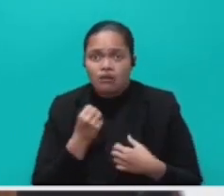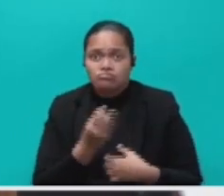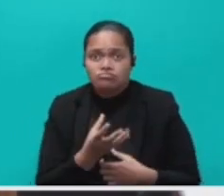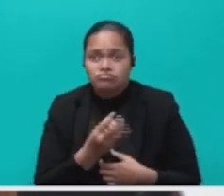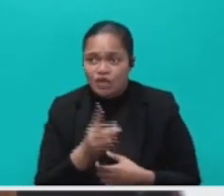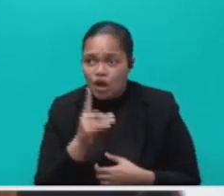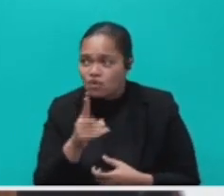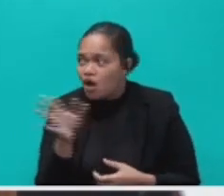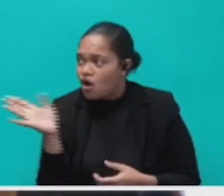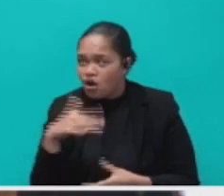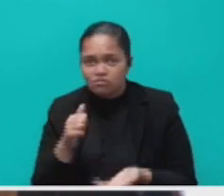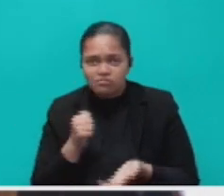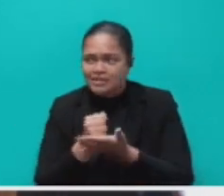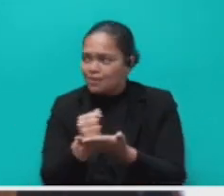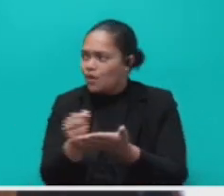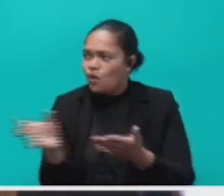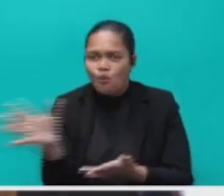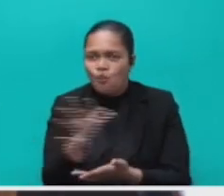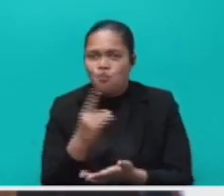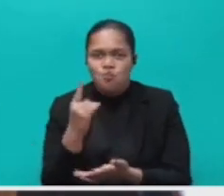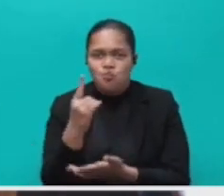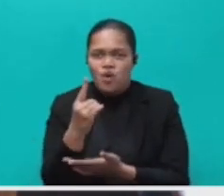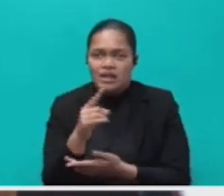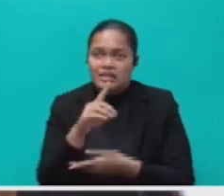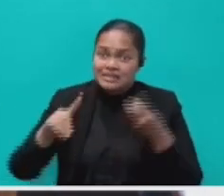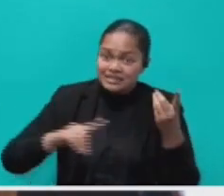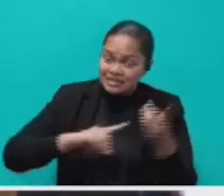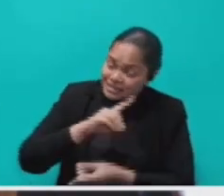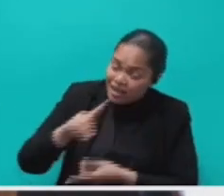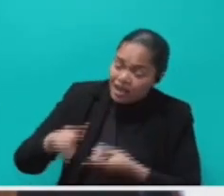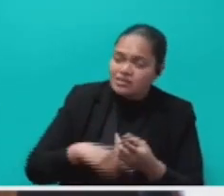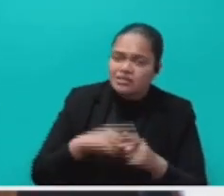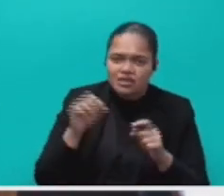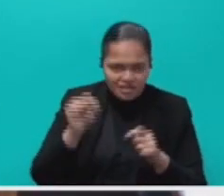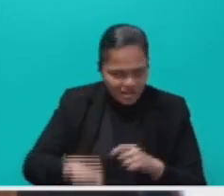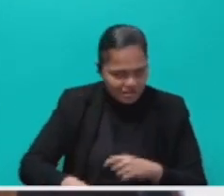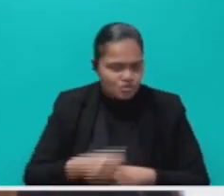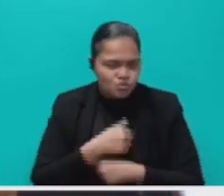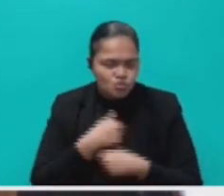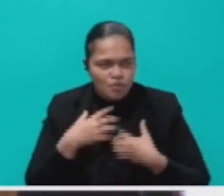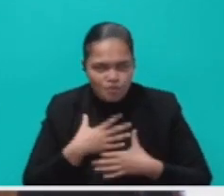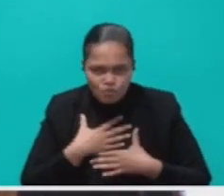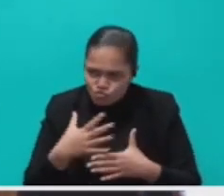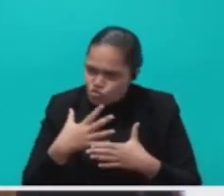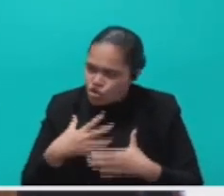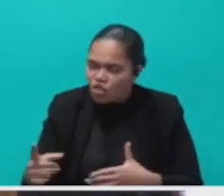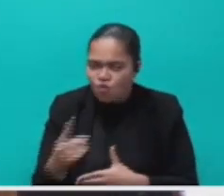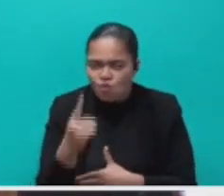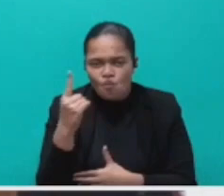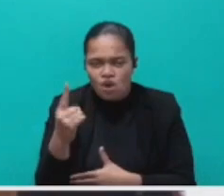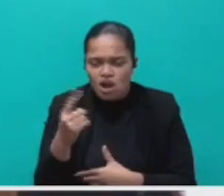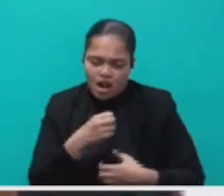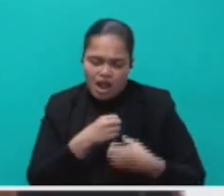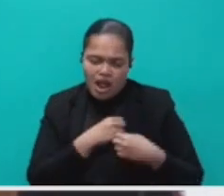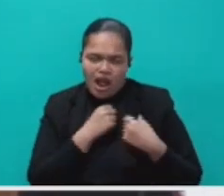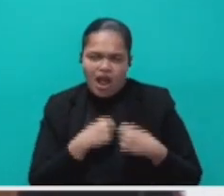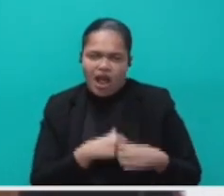big disaster that hits, we breathe as one, our heartbeat beats as